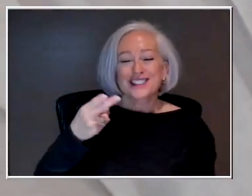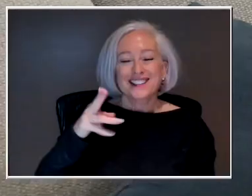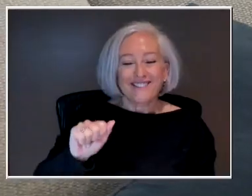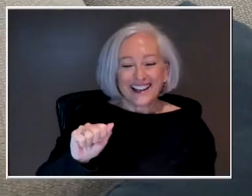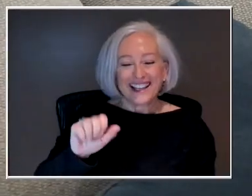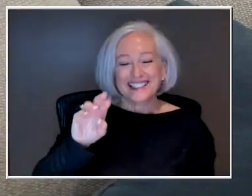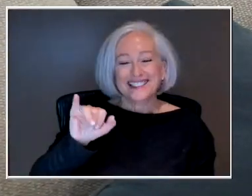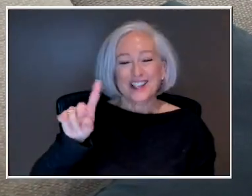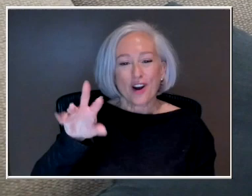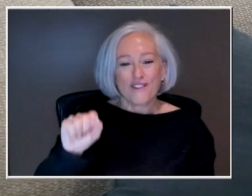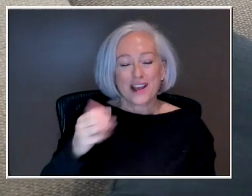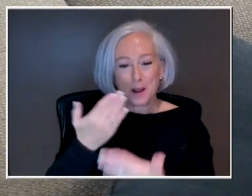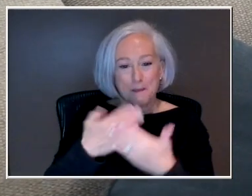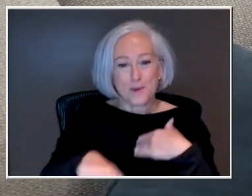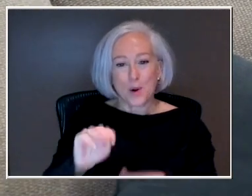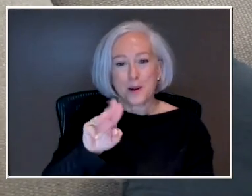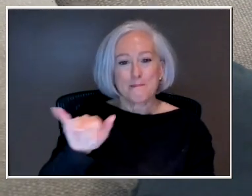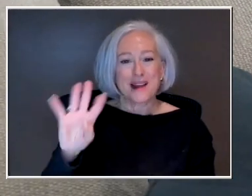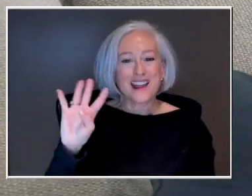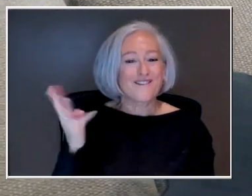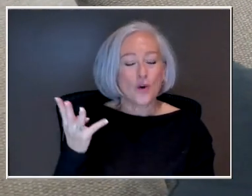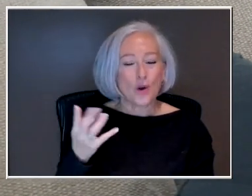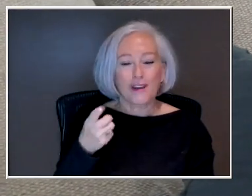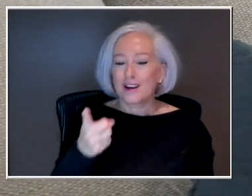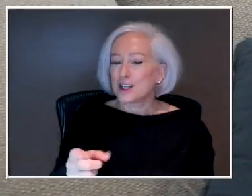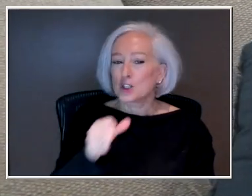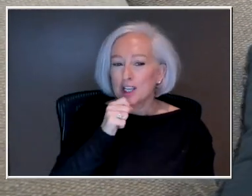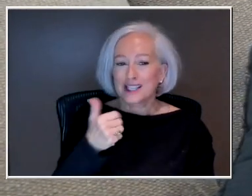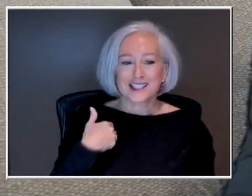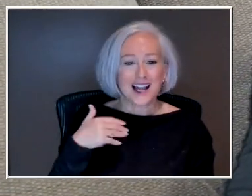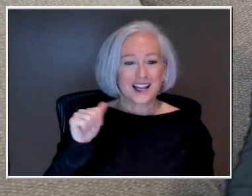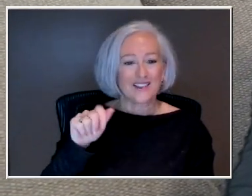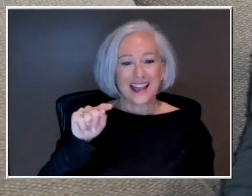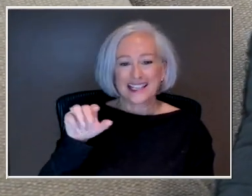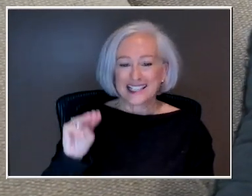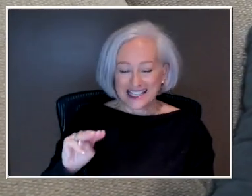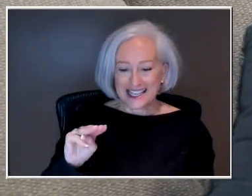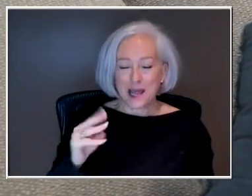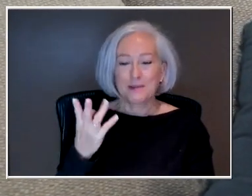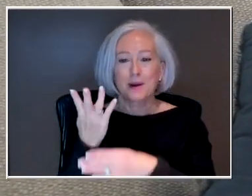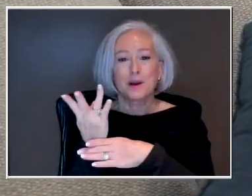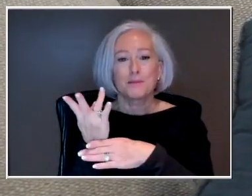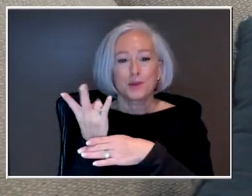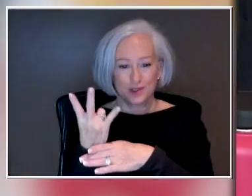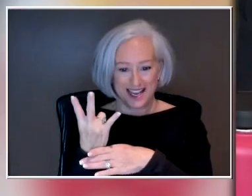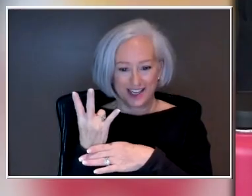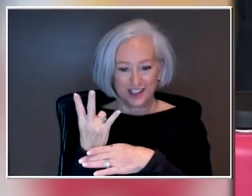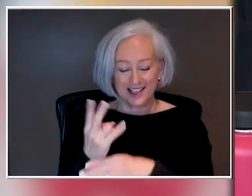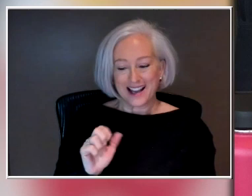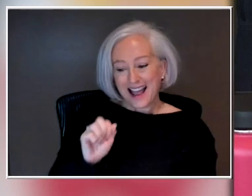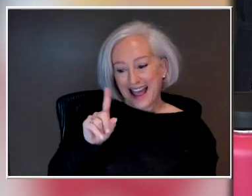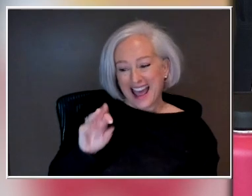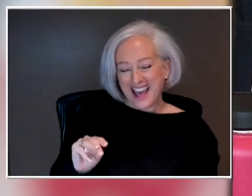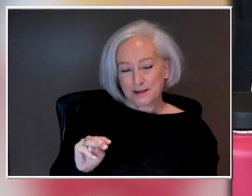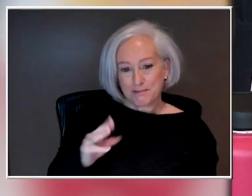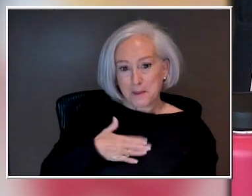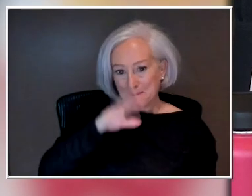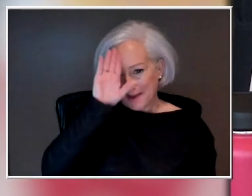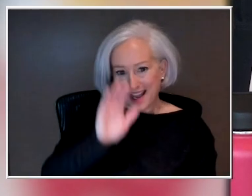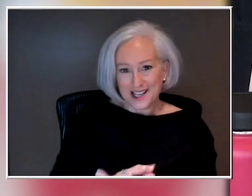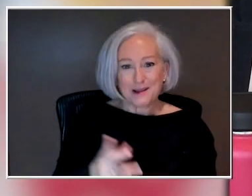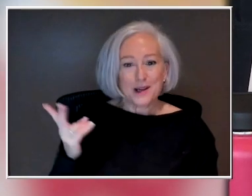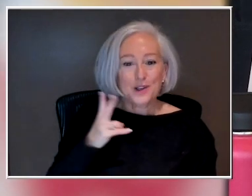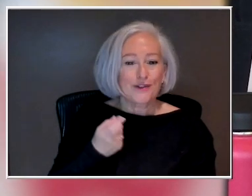4th. Josephine does not have the ATM mutation. Adam and I, Adam's my husband, we joke all the time like we should have named